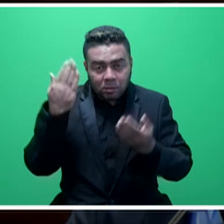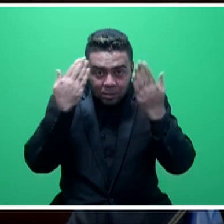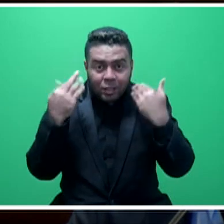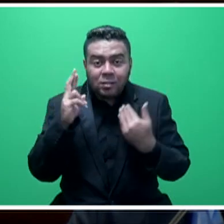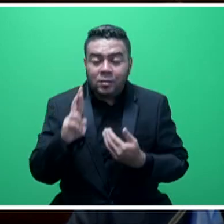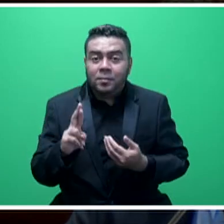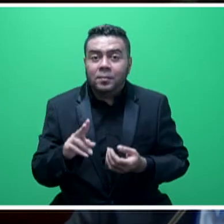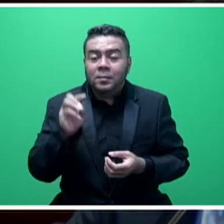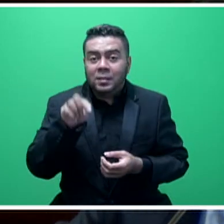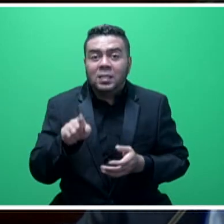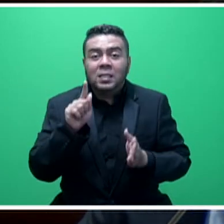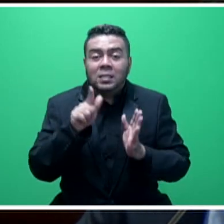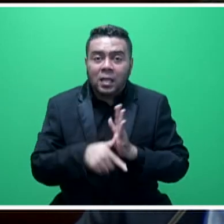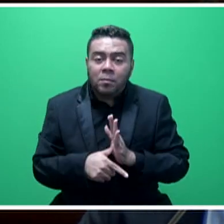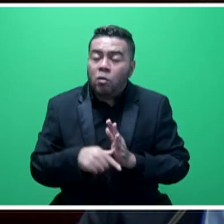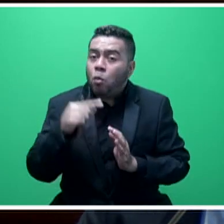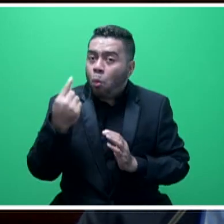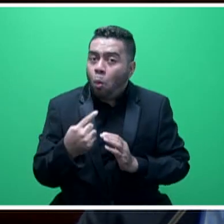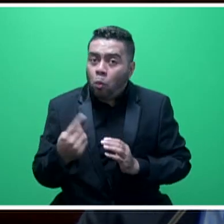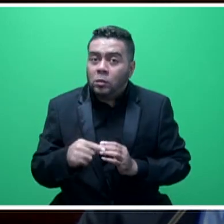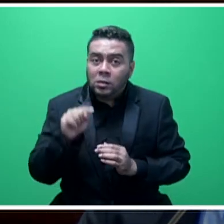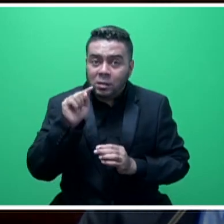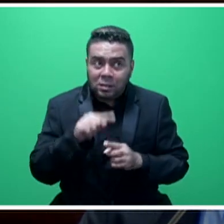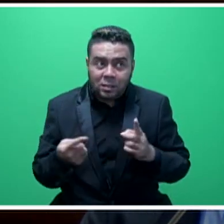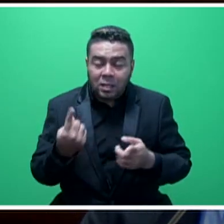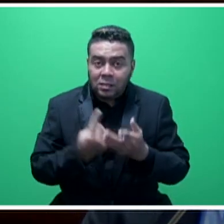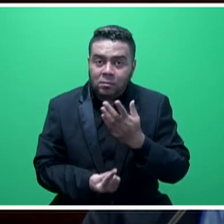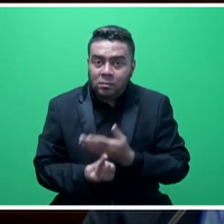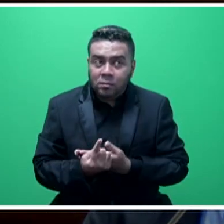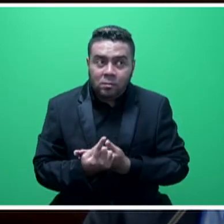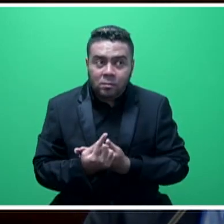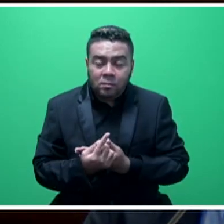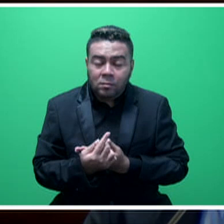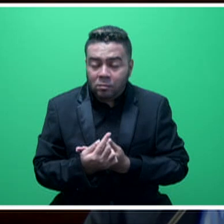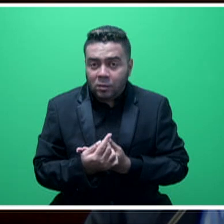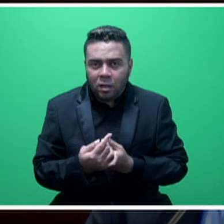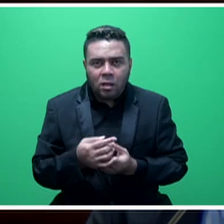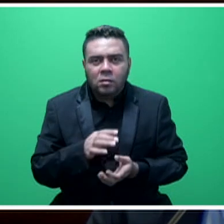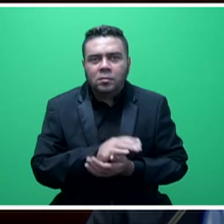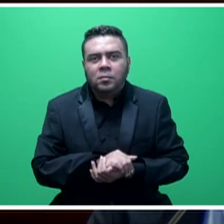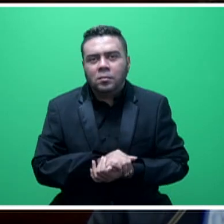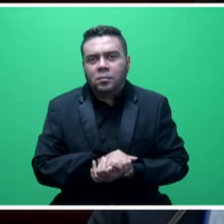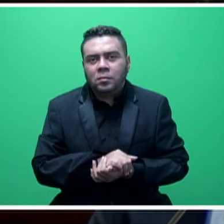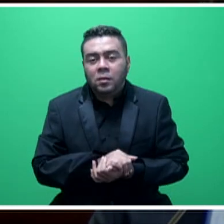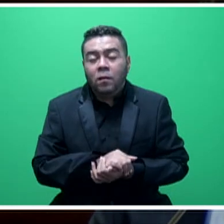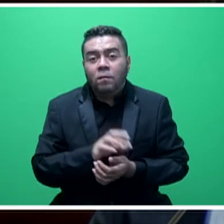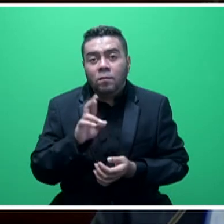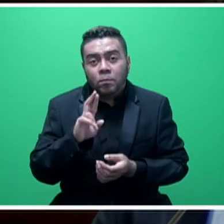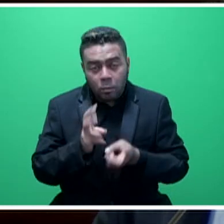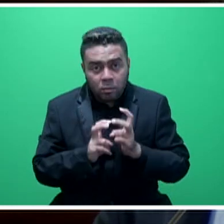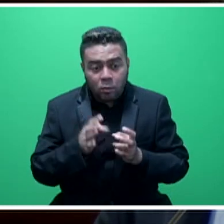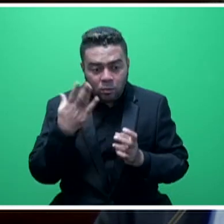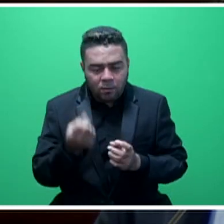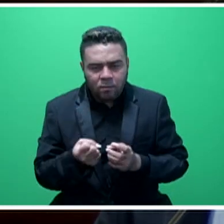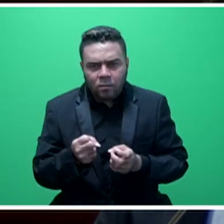turbulent time, the only certainty is the uncertainty that we face. Hence, in order to overcome